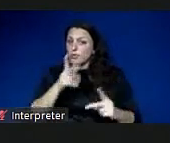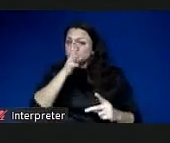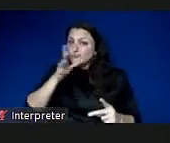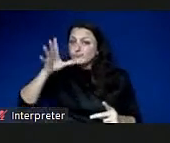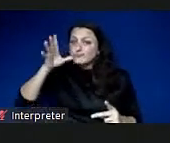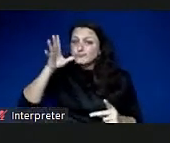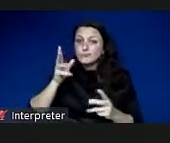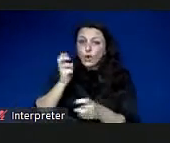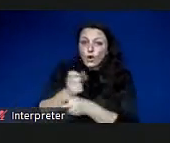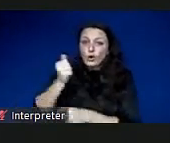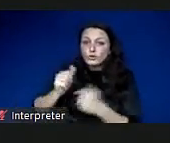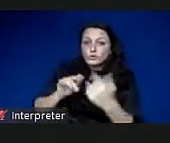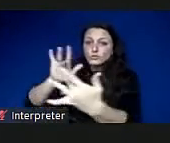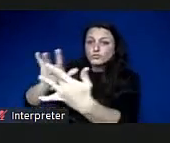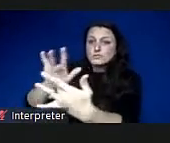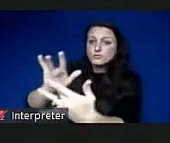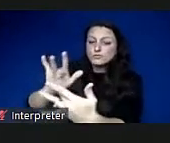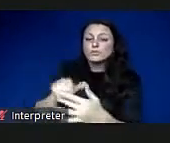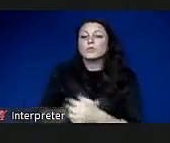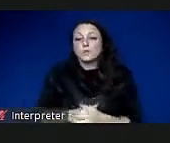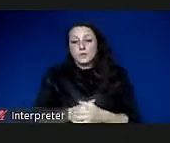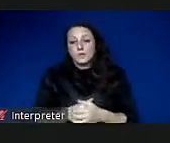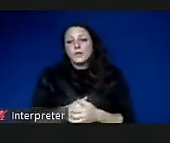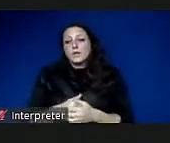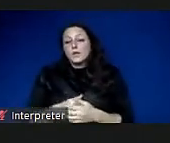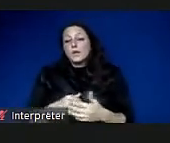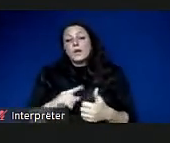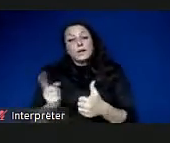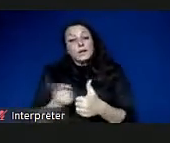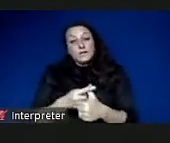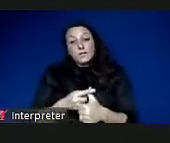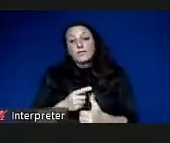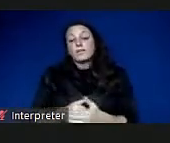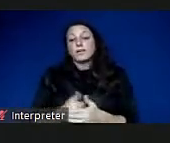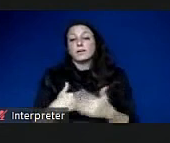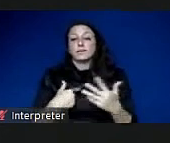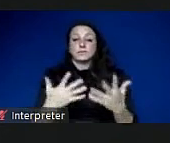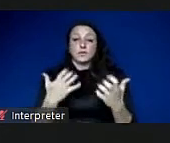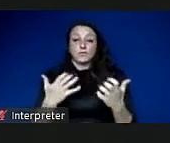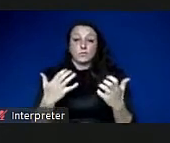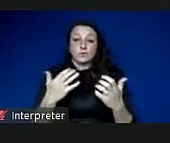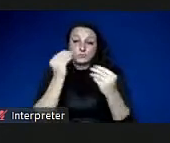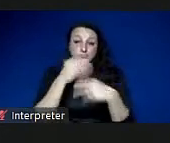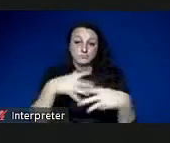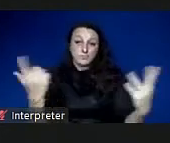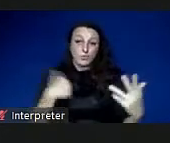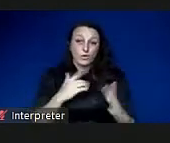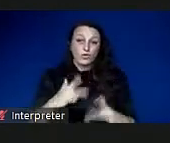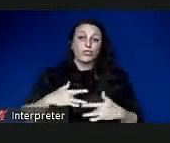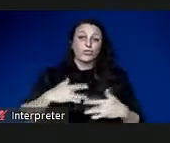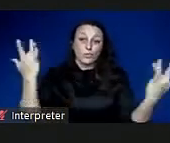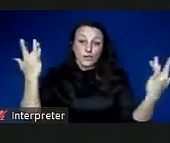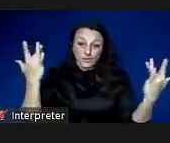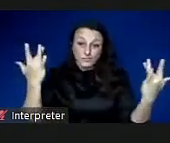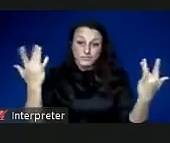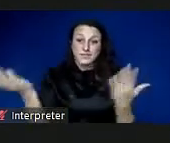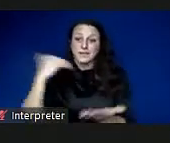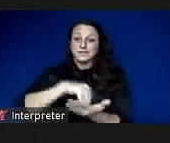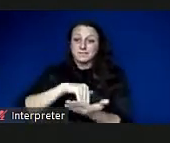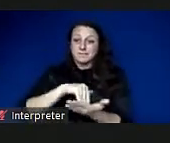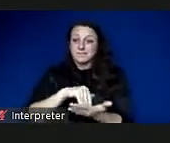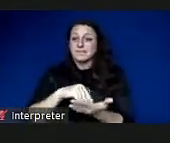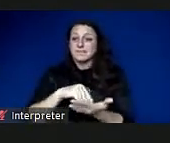I'll take that one. I mean, I want to start off by just, saying how thrilled we are that there is yet another